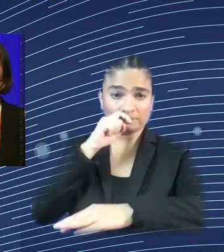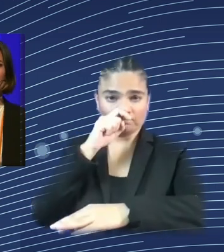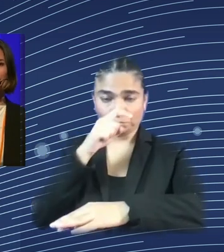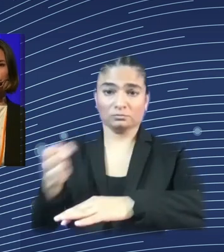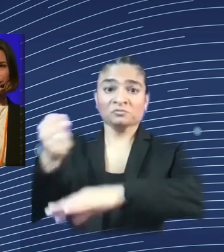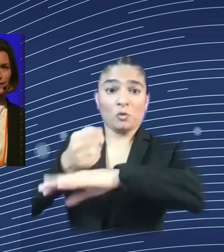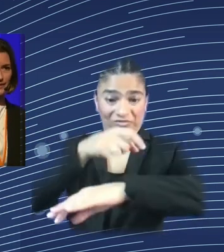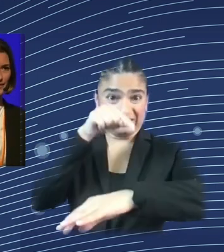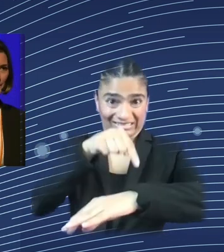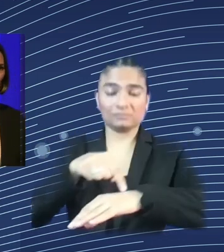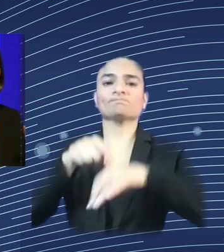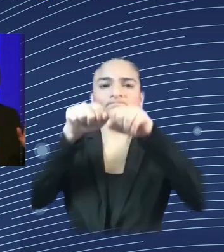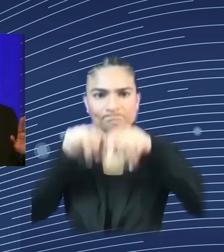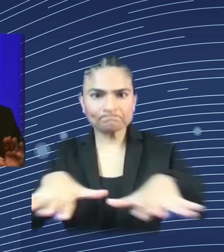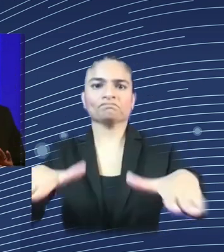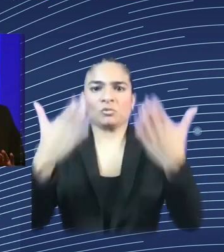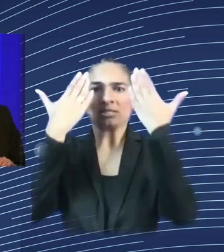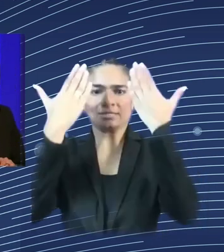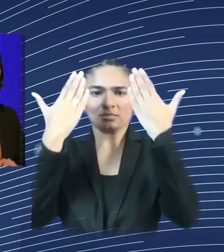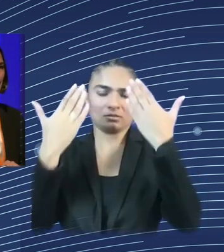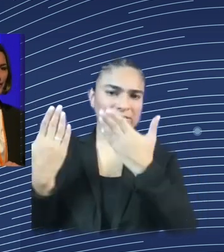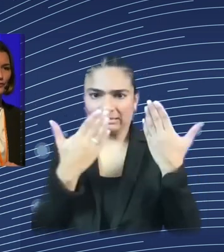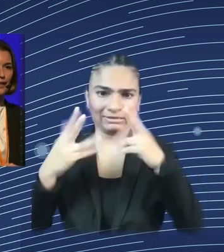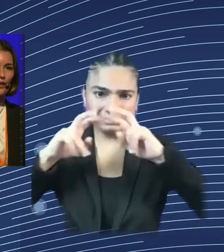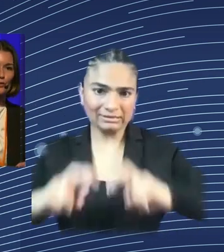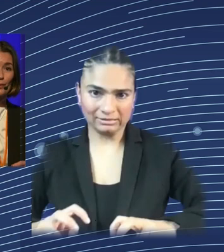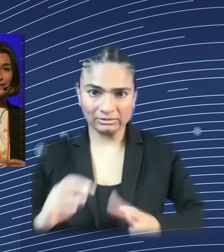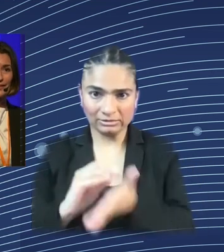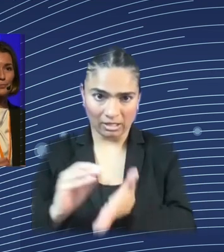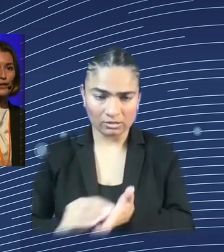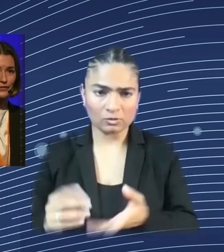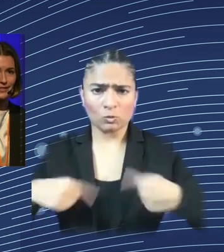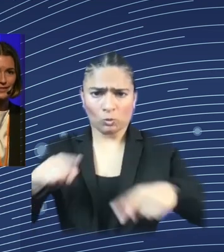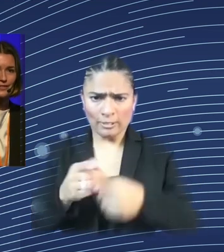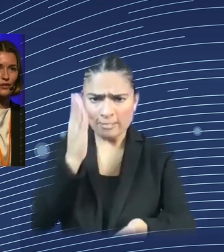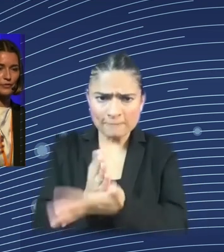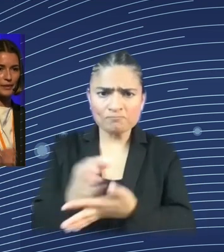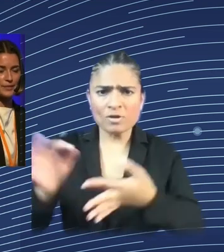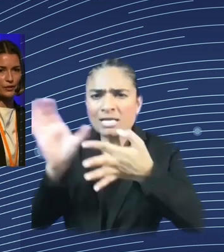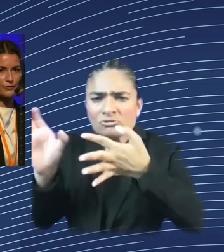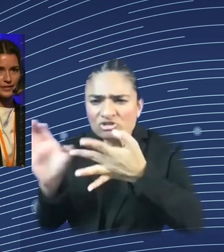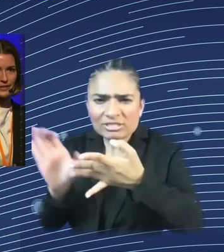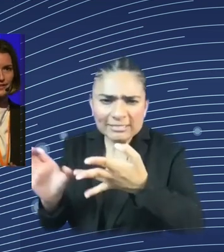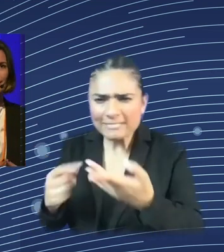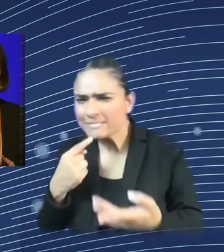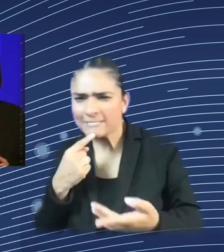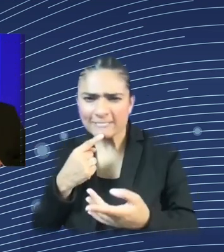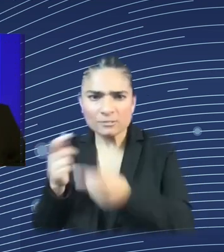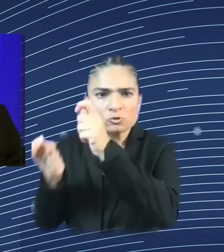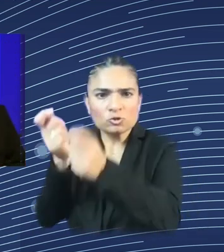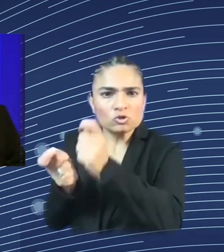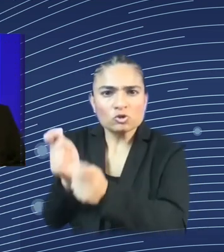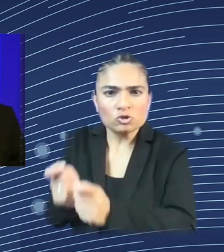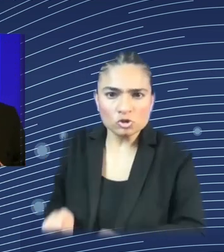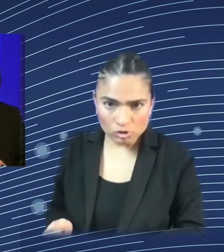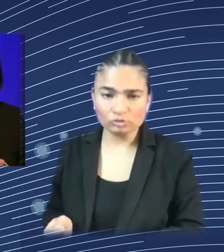showed different variants. And by that, we tried to find out what are the preferences of the placement officers in